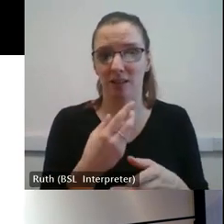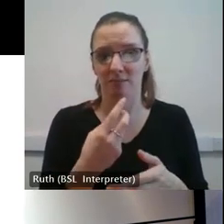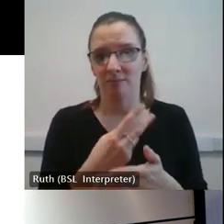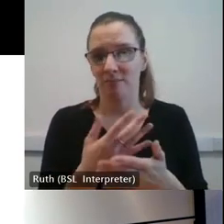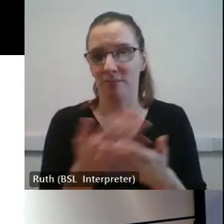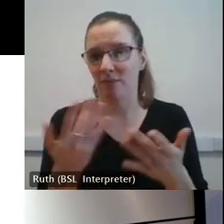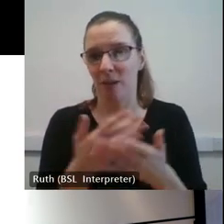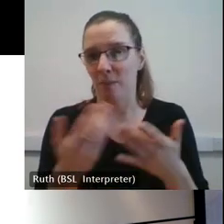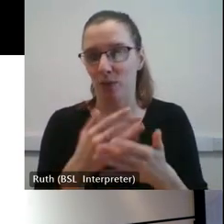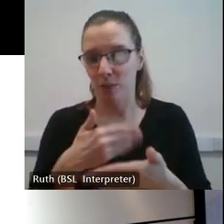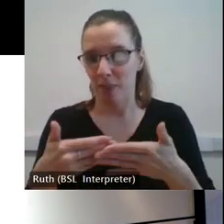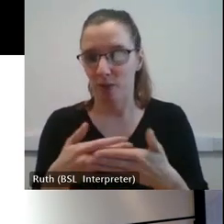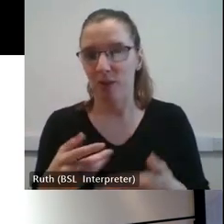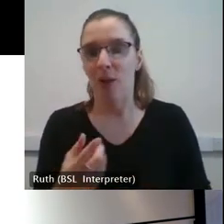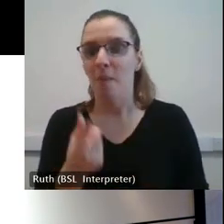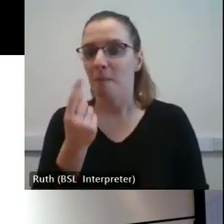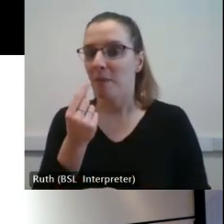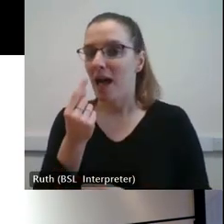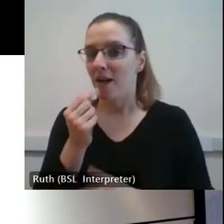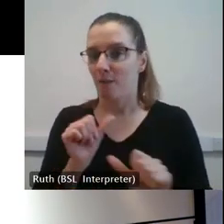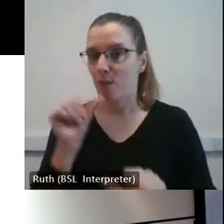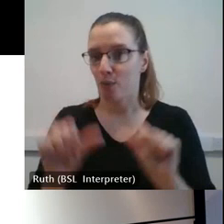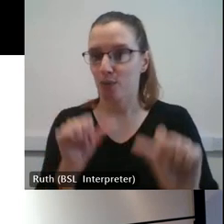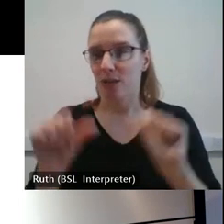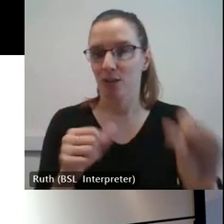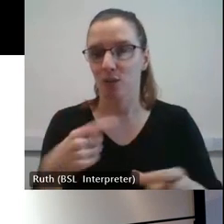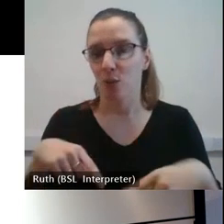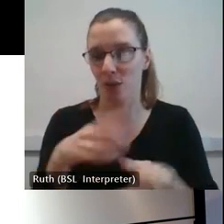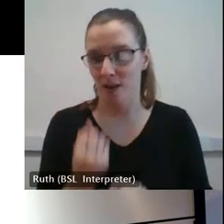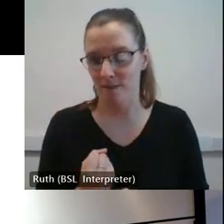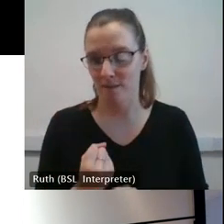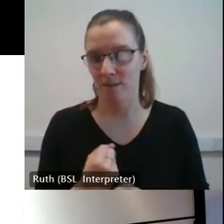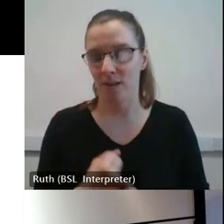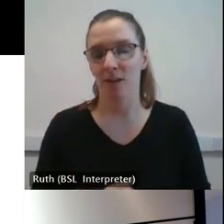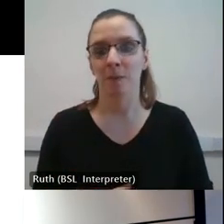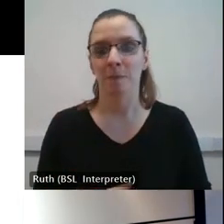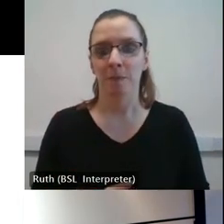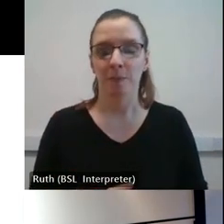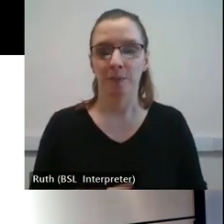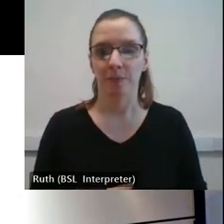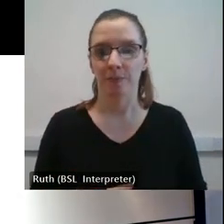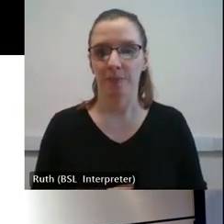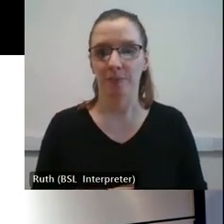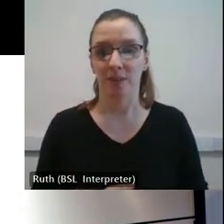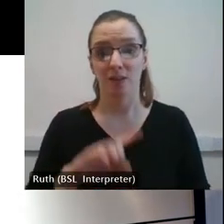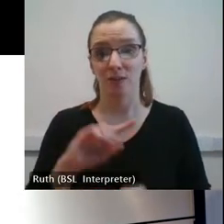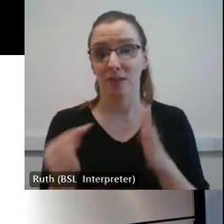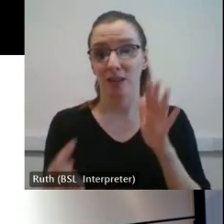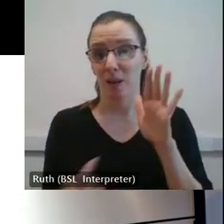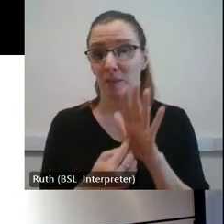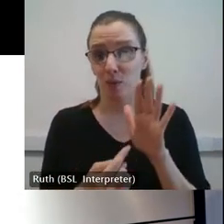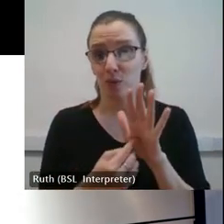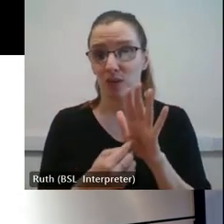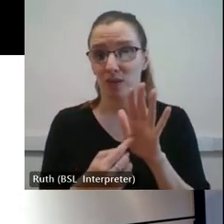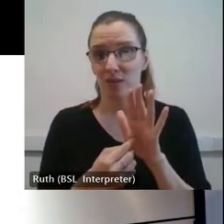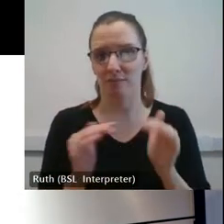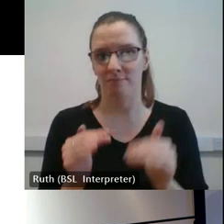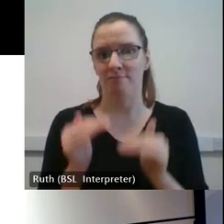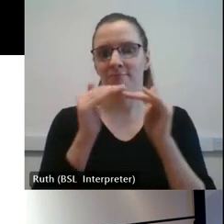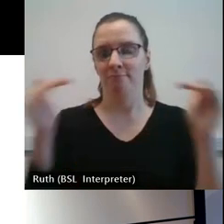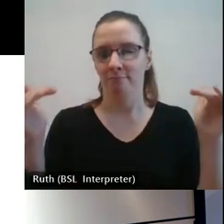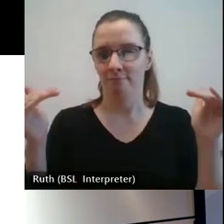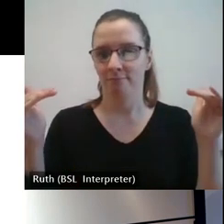screening process. There's a screening process. It's because, it's very important that there's a standard